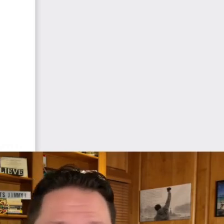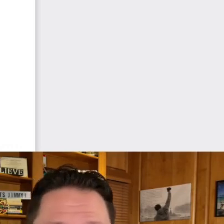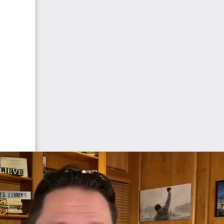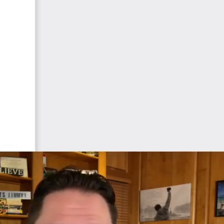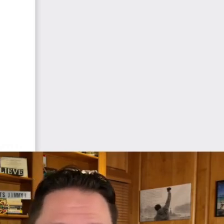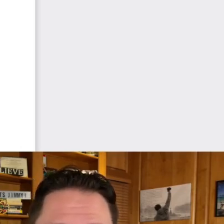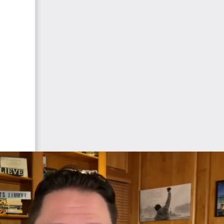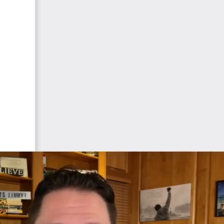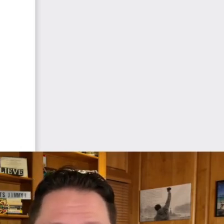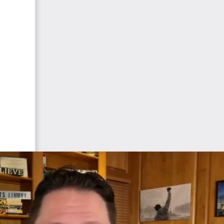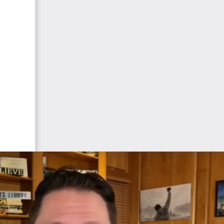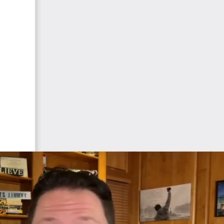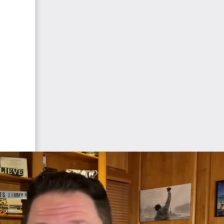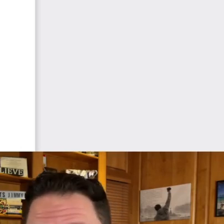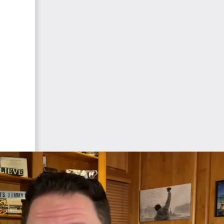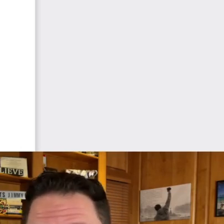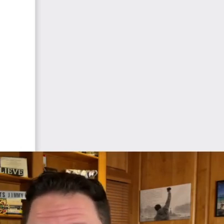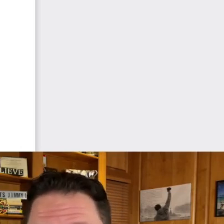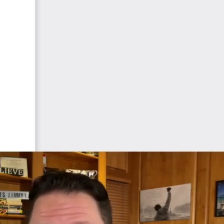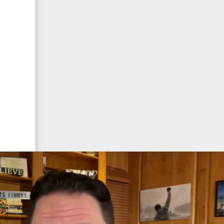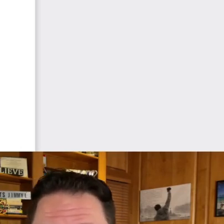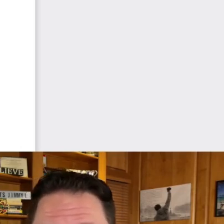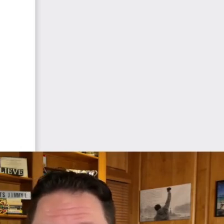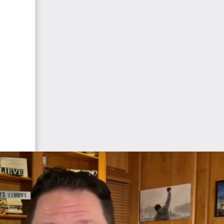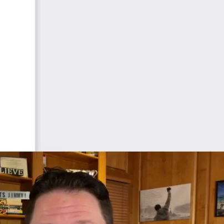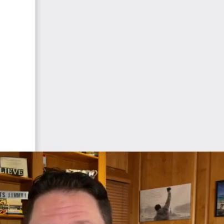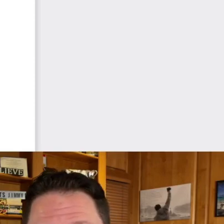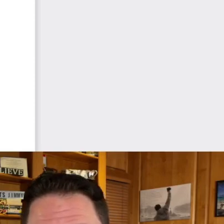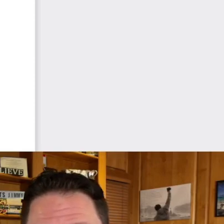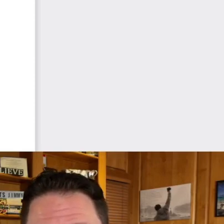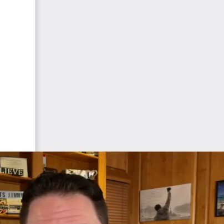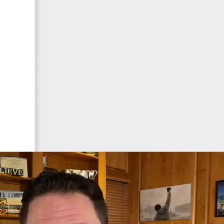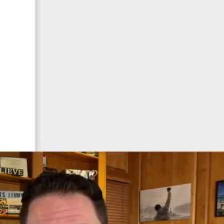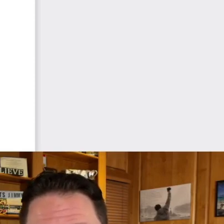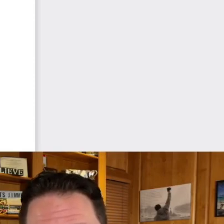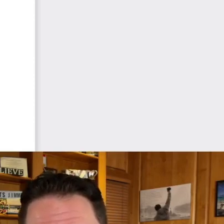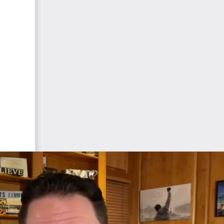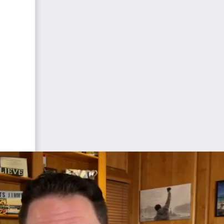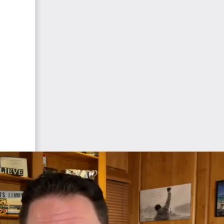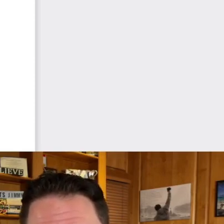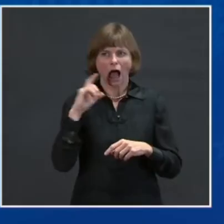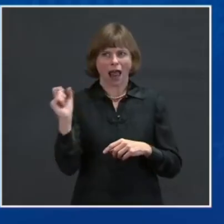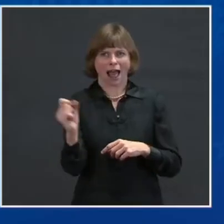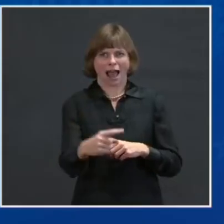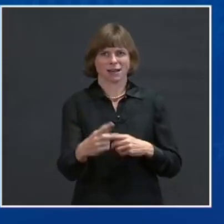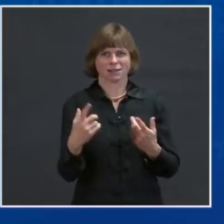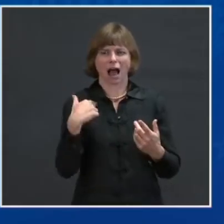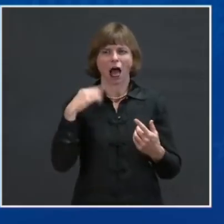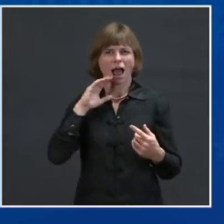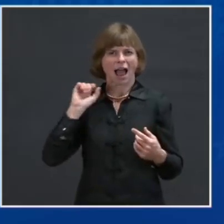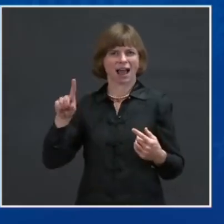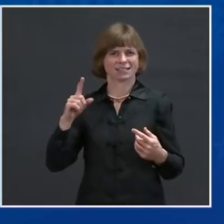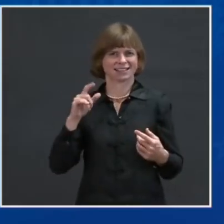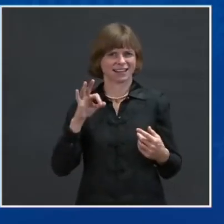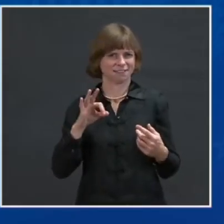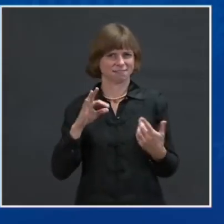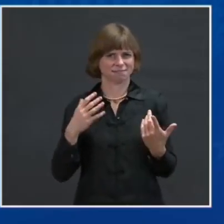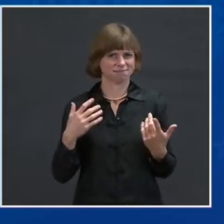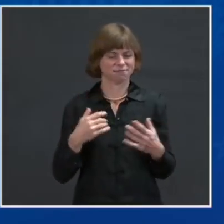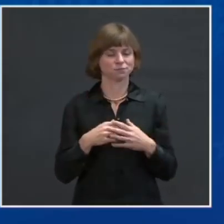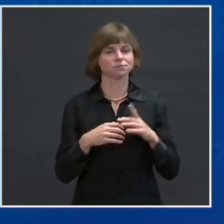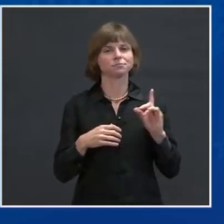does not make it past the finish line when they do pass the third stimulus check package. Thank you, Jack. With the